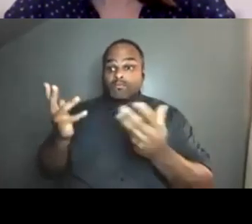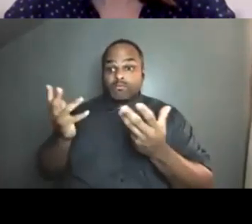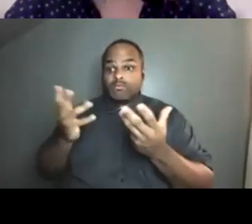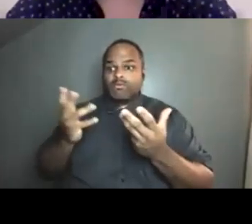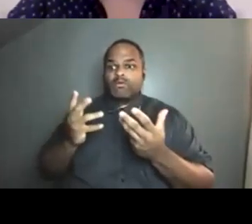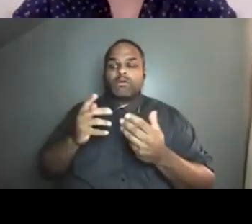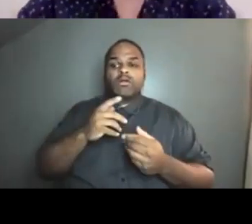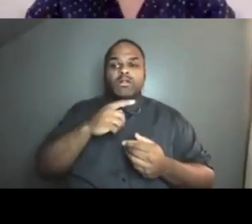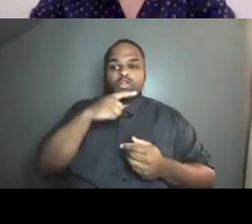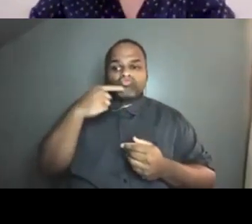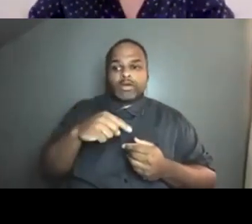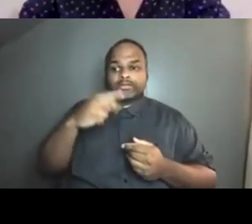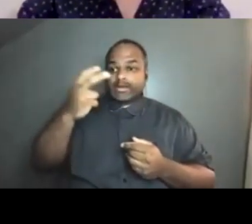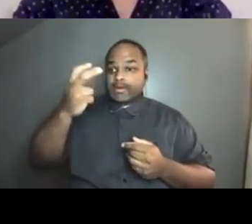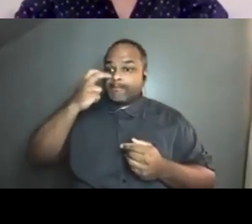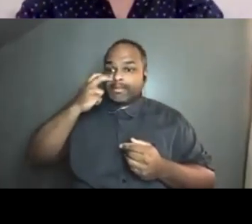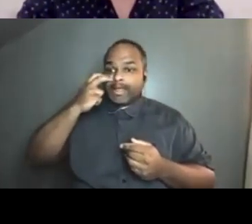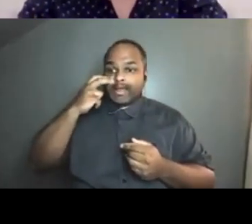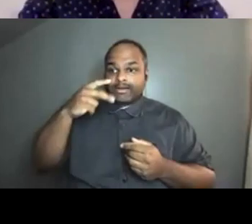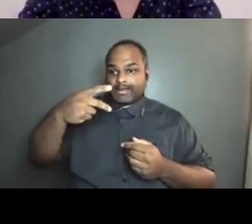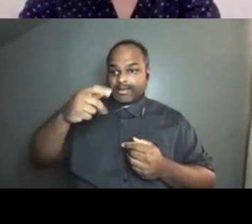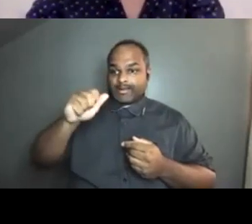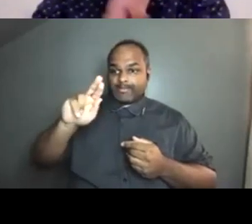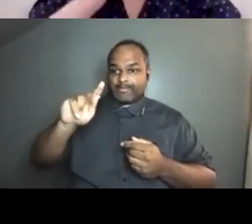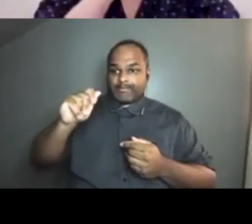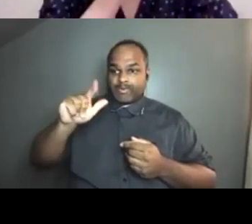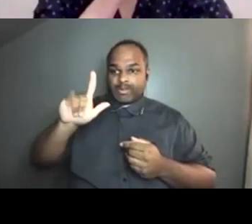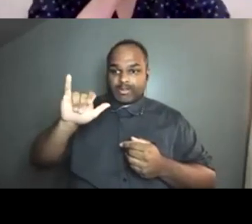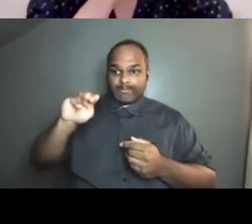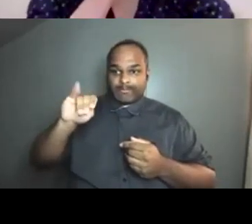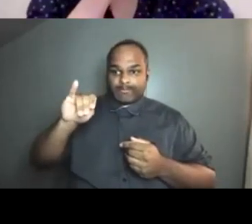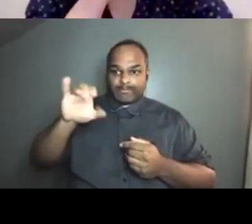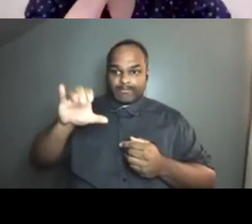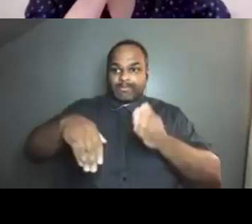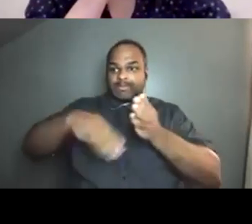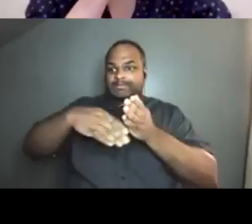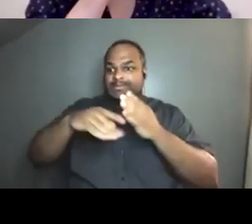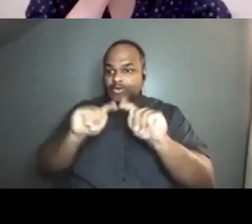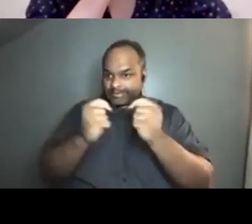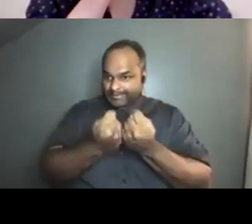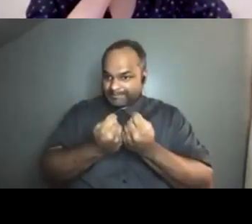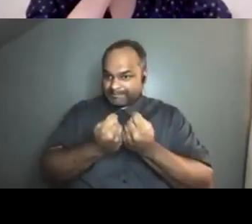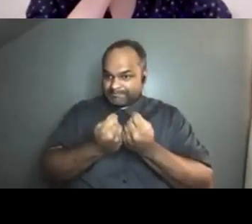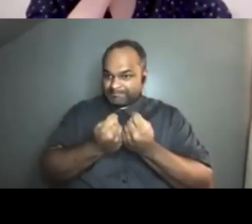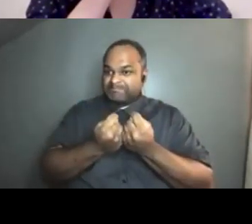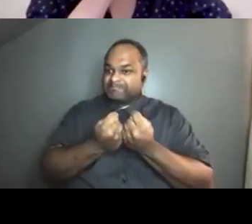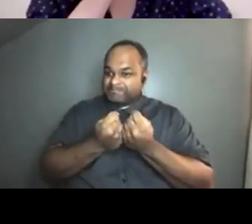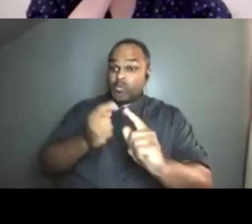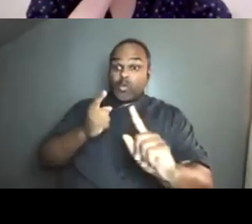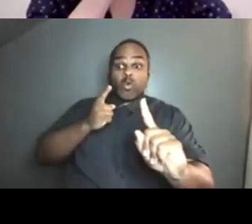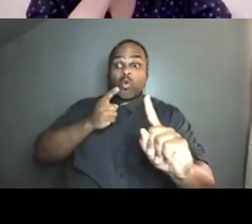Russian blind Paralympic soccer team and their quest to win the